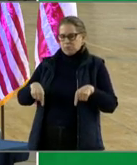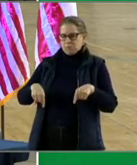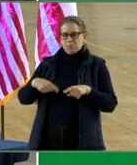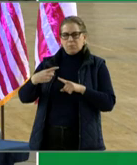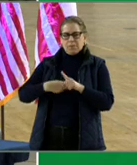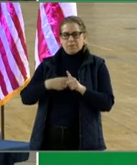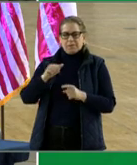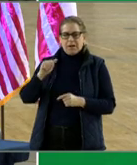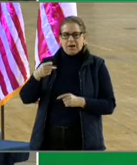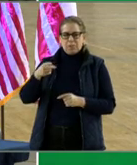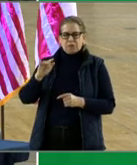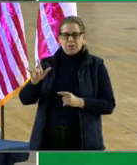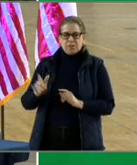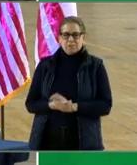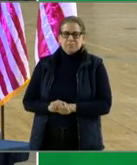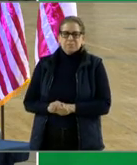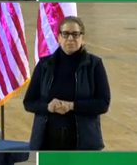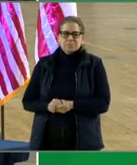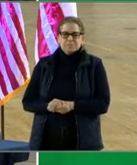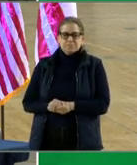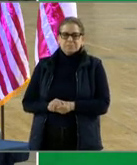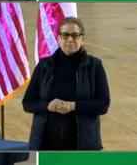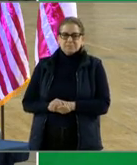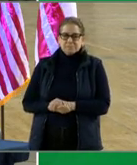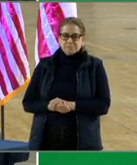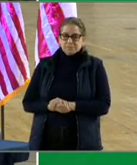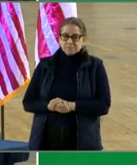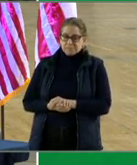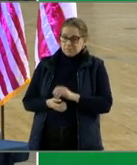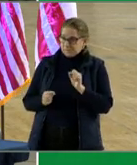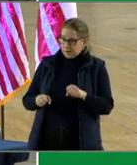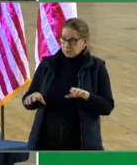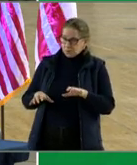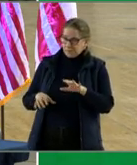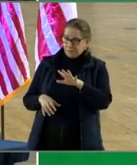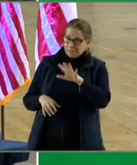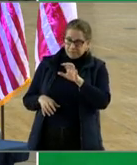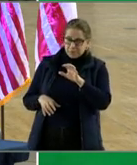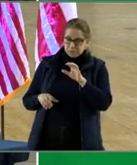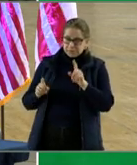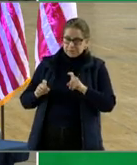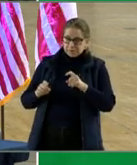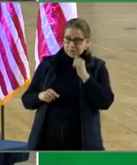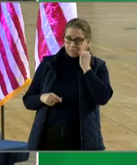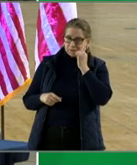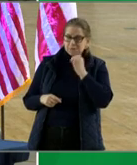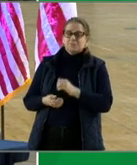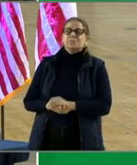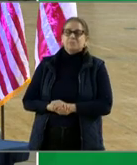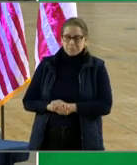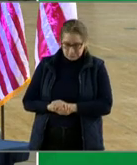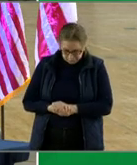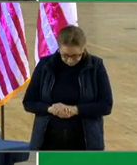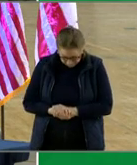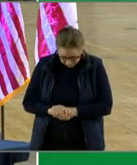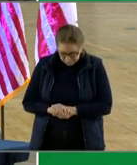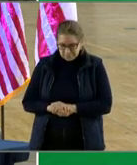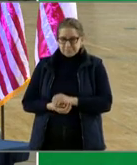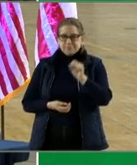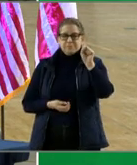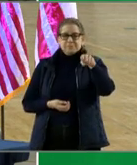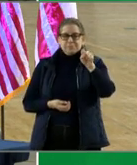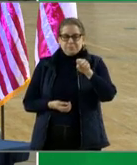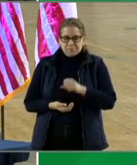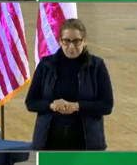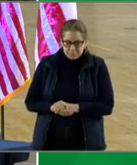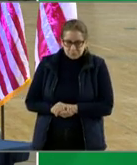At the capacity of, I think you said 500. Yes. And we're how worried are we whether